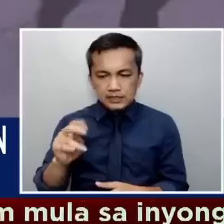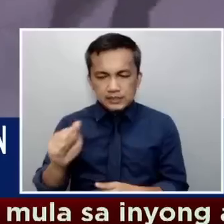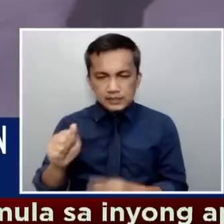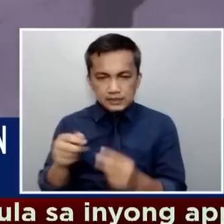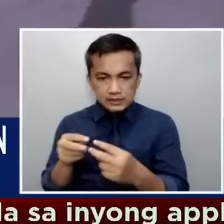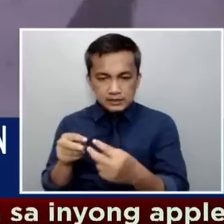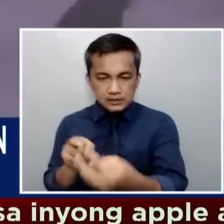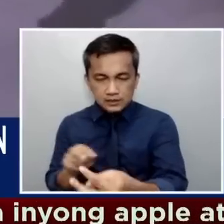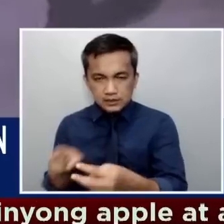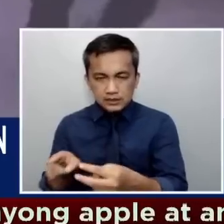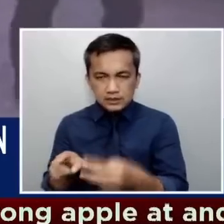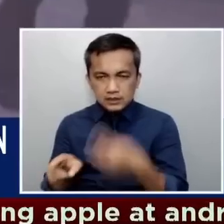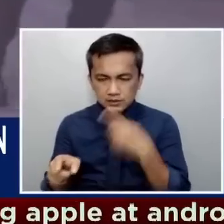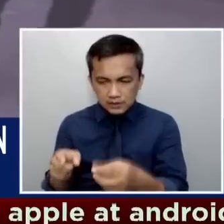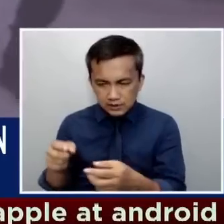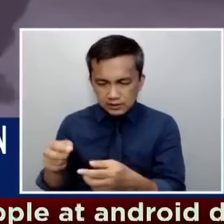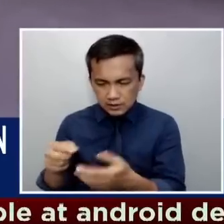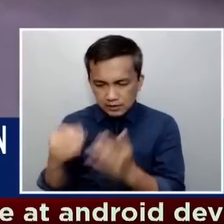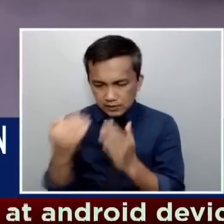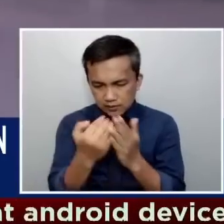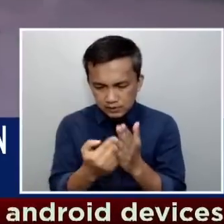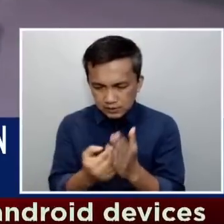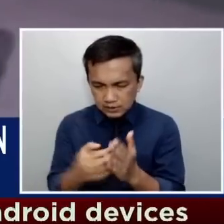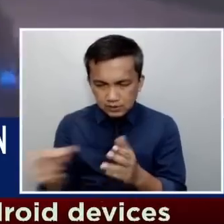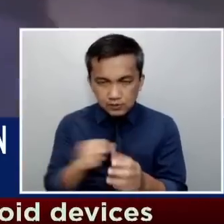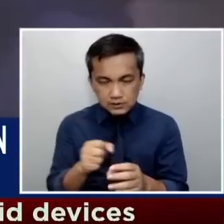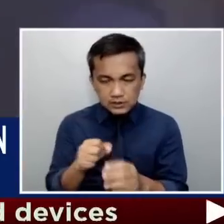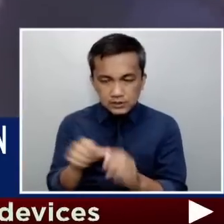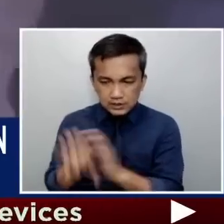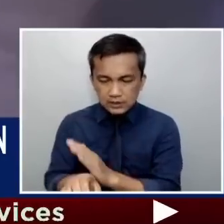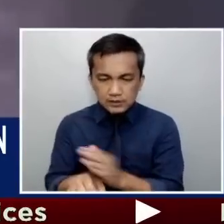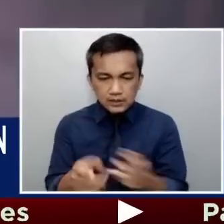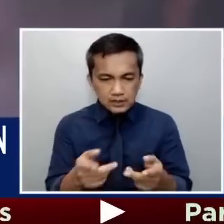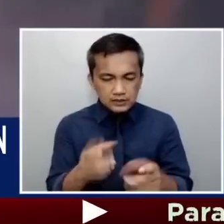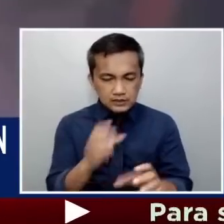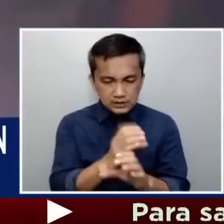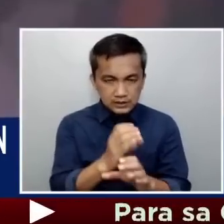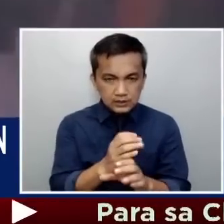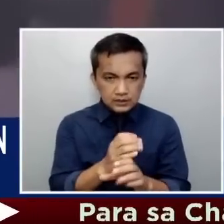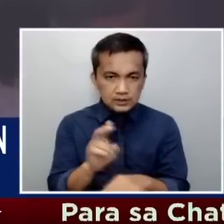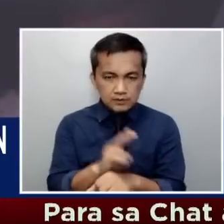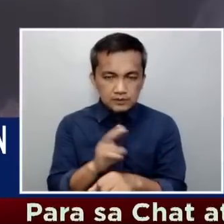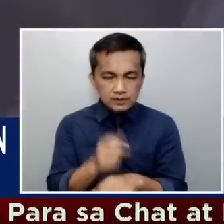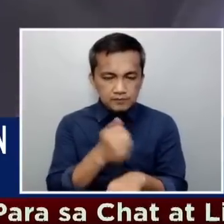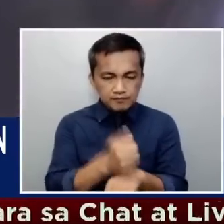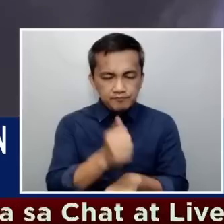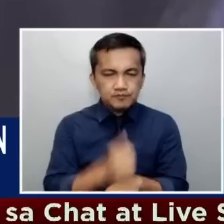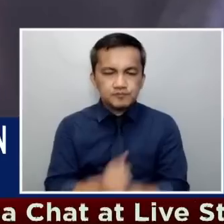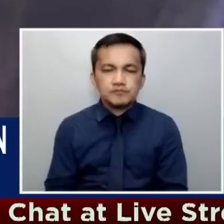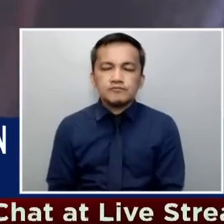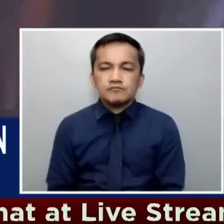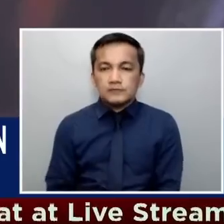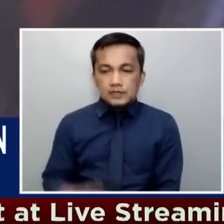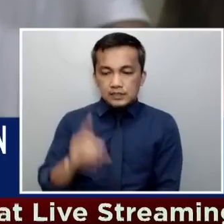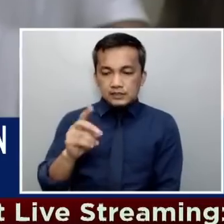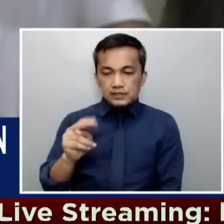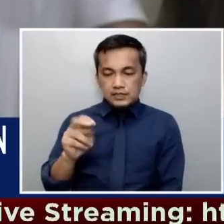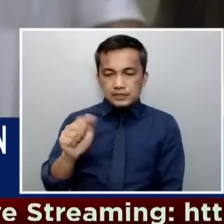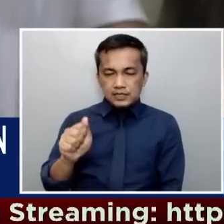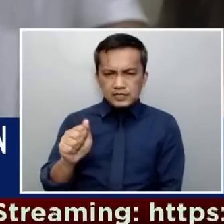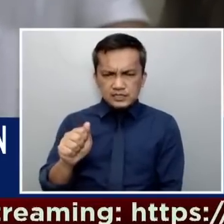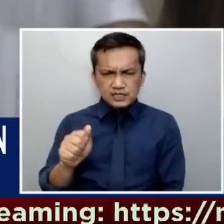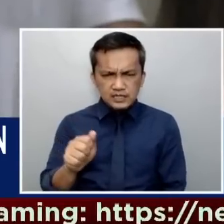na narecover sa crime scene at sa sasakyan na ginamit ng mga akusado. DNA examination results point to